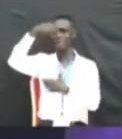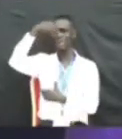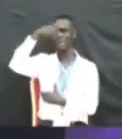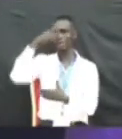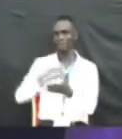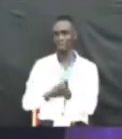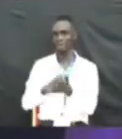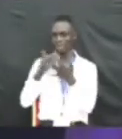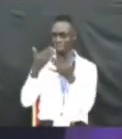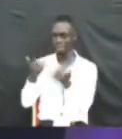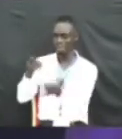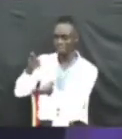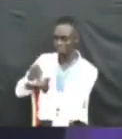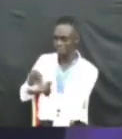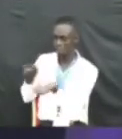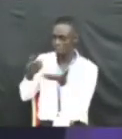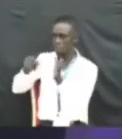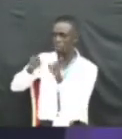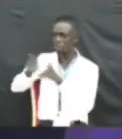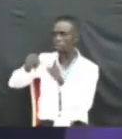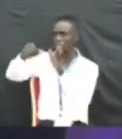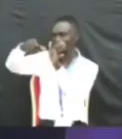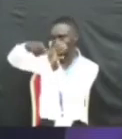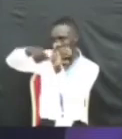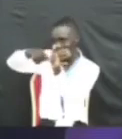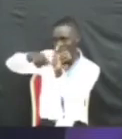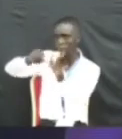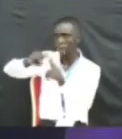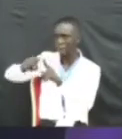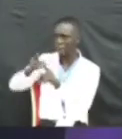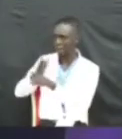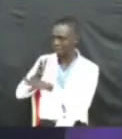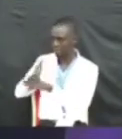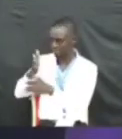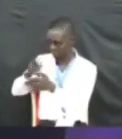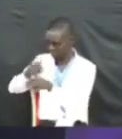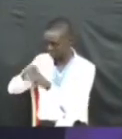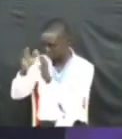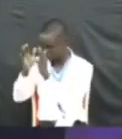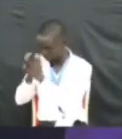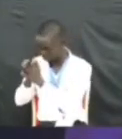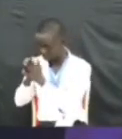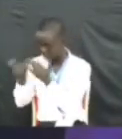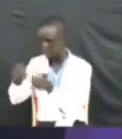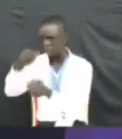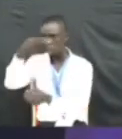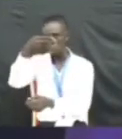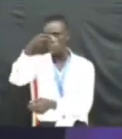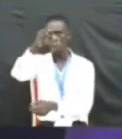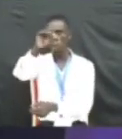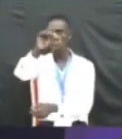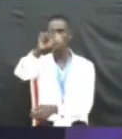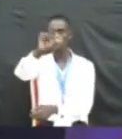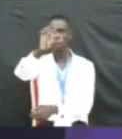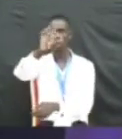God miraculously healed his son and the hole was closed by itself without